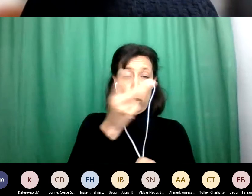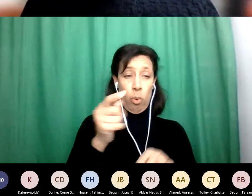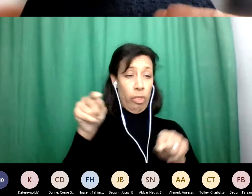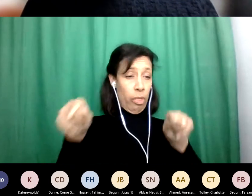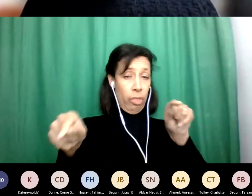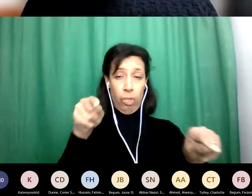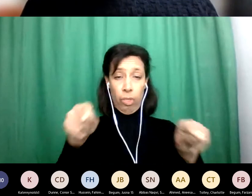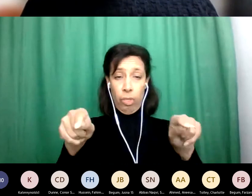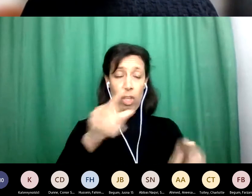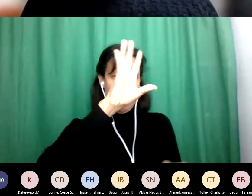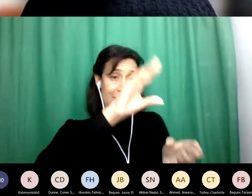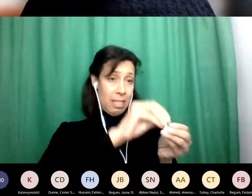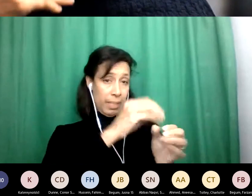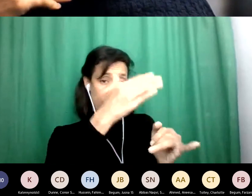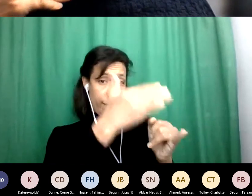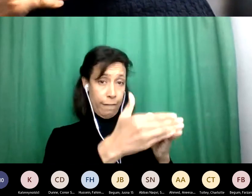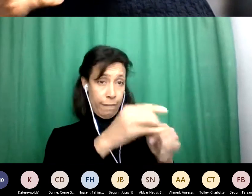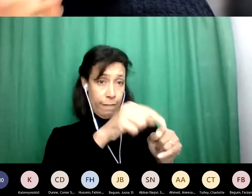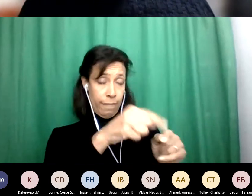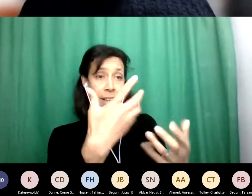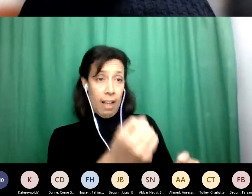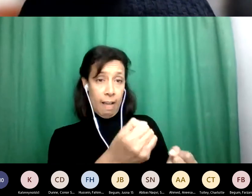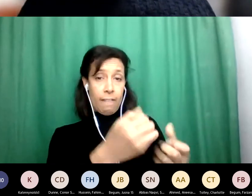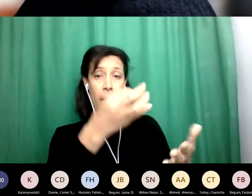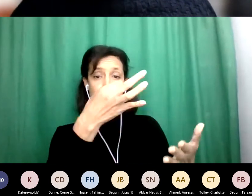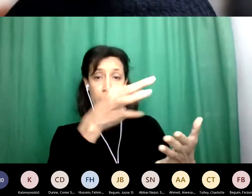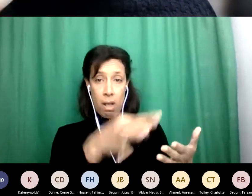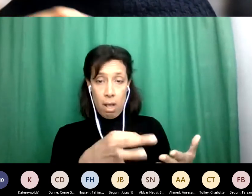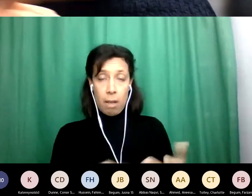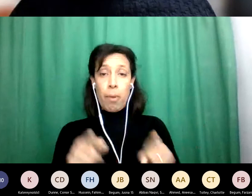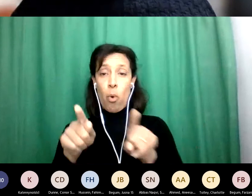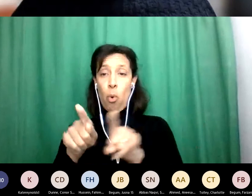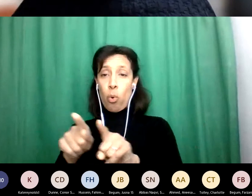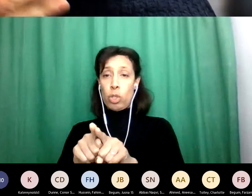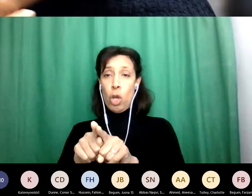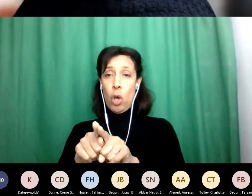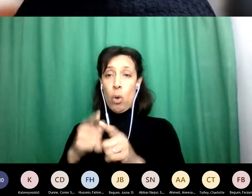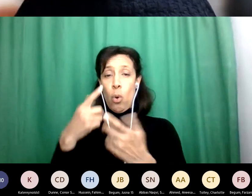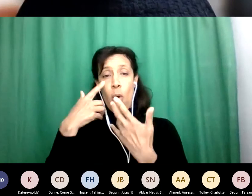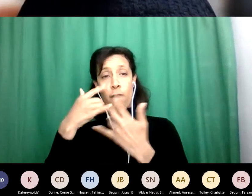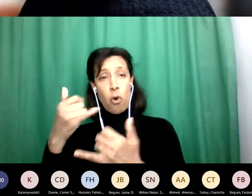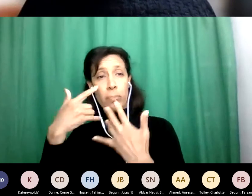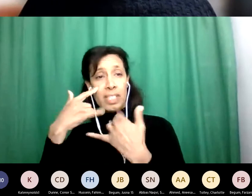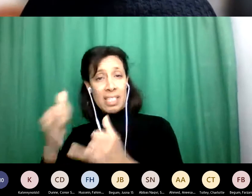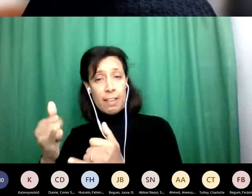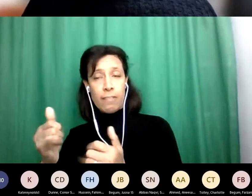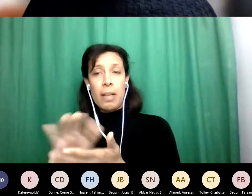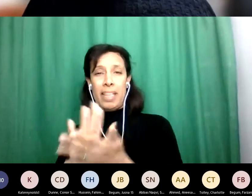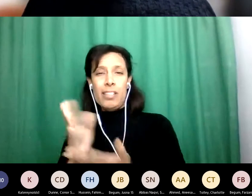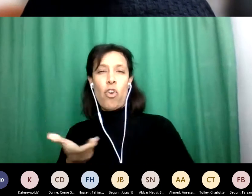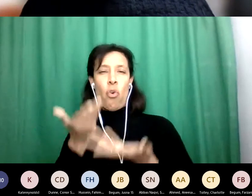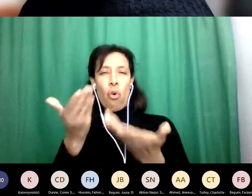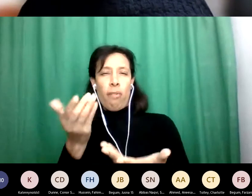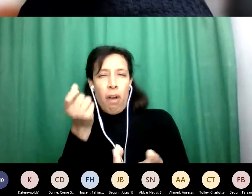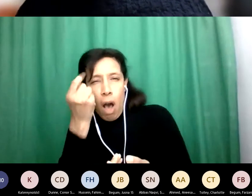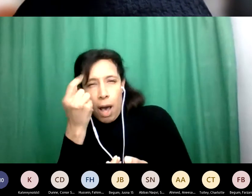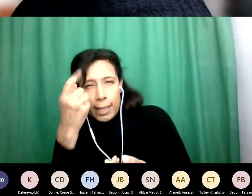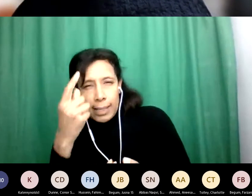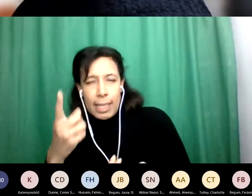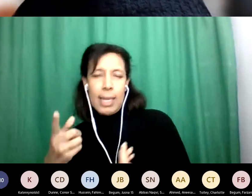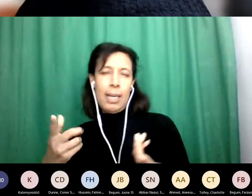summative, giving you a mark, and formative, making suggestions, giving you guidance for how to improve